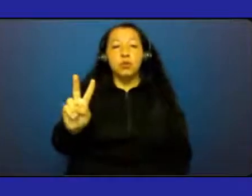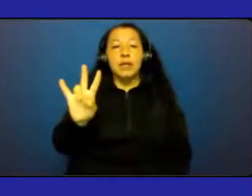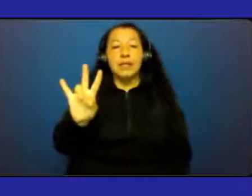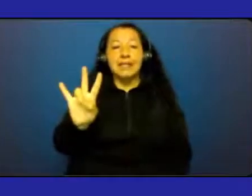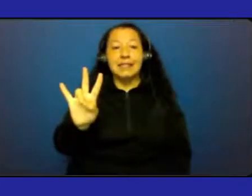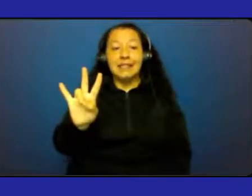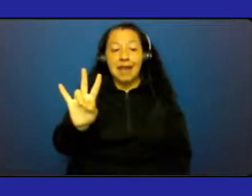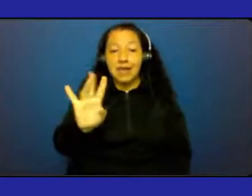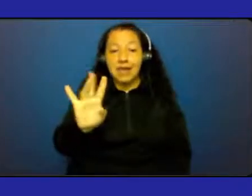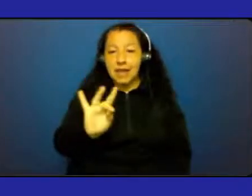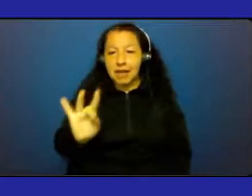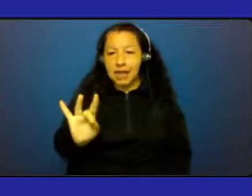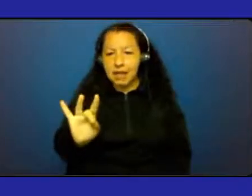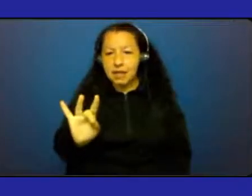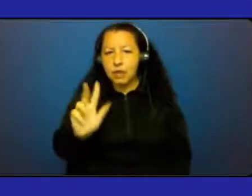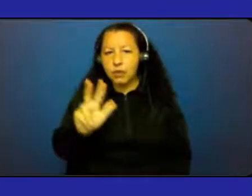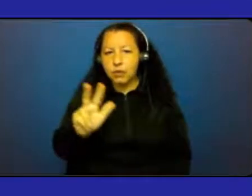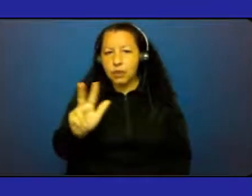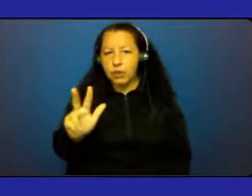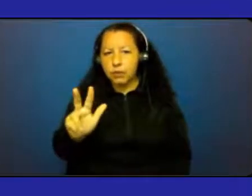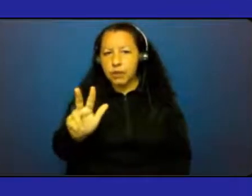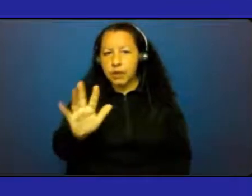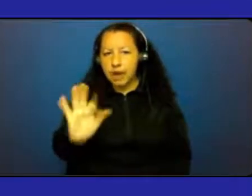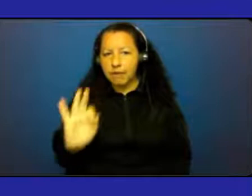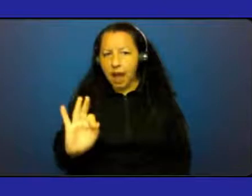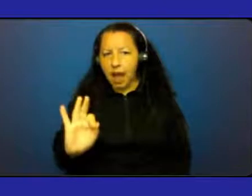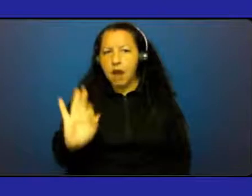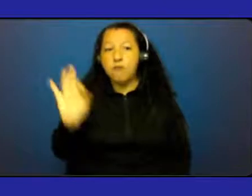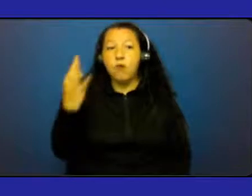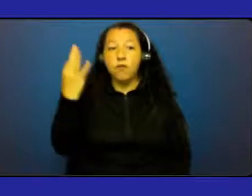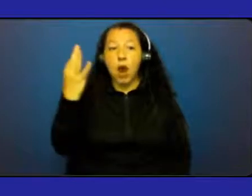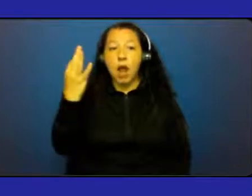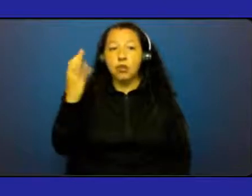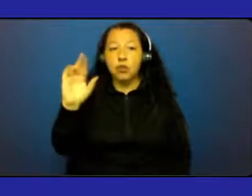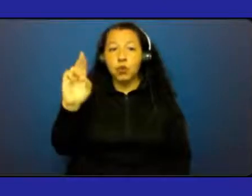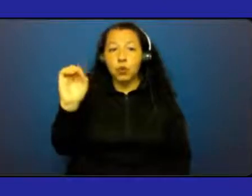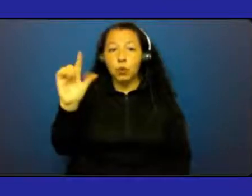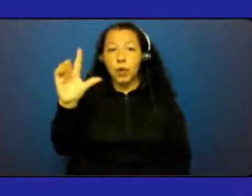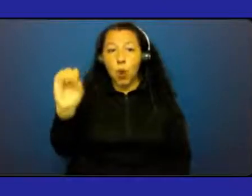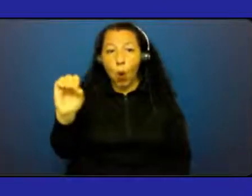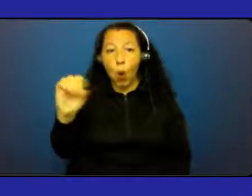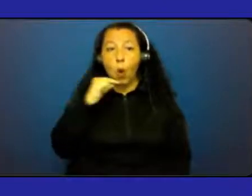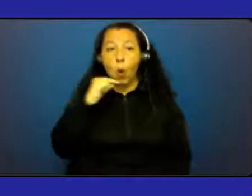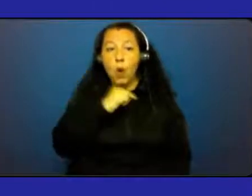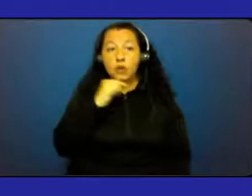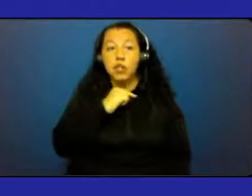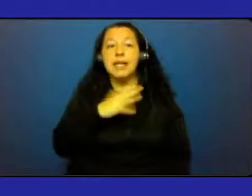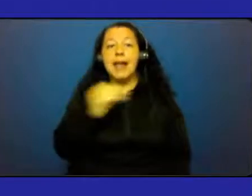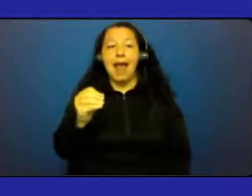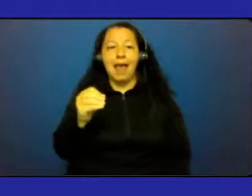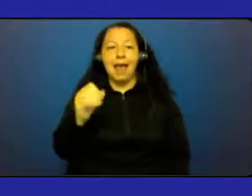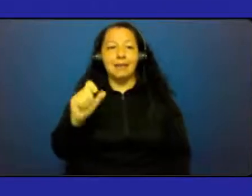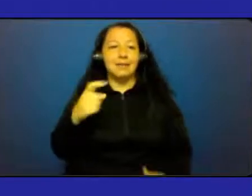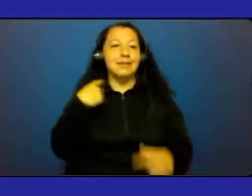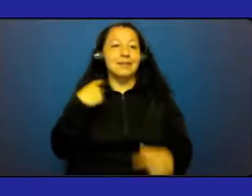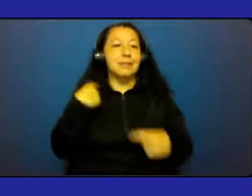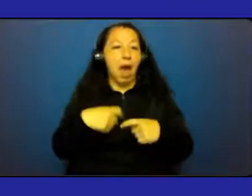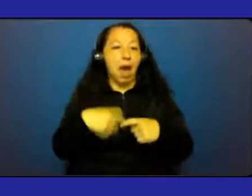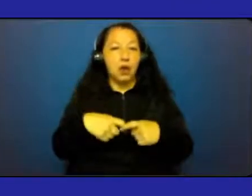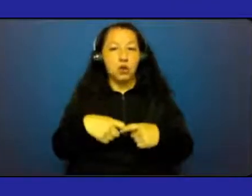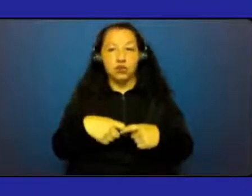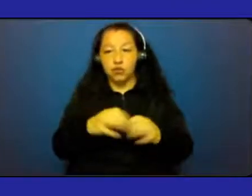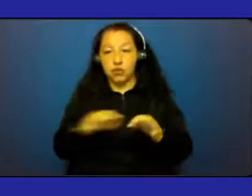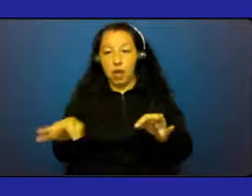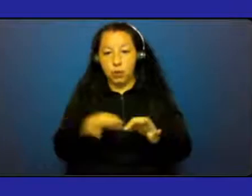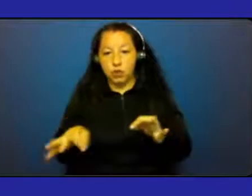212-788-3359 for French Creole, Russian, and Spanish. Thank you. My name is